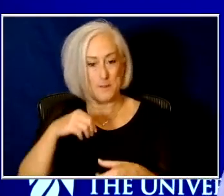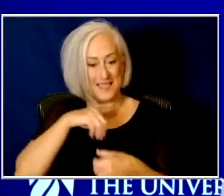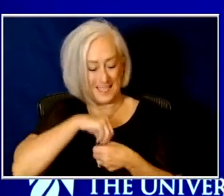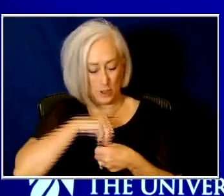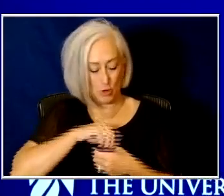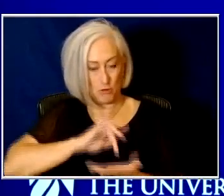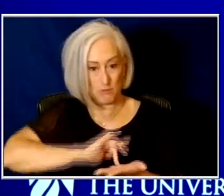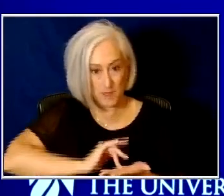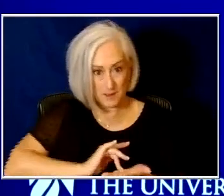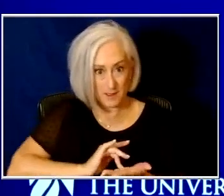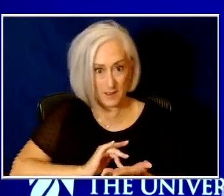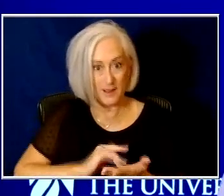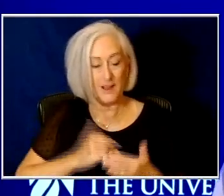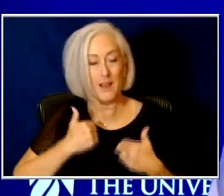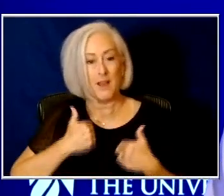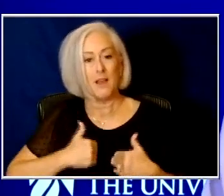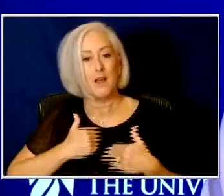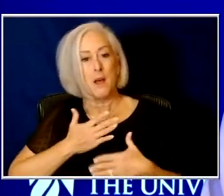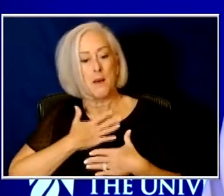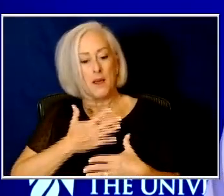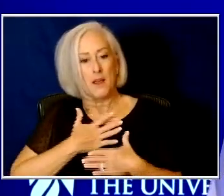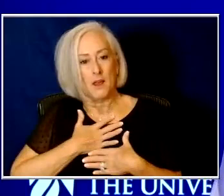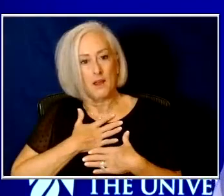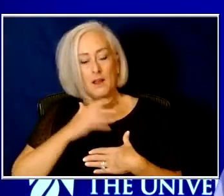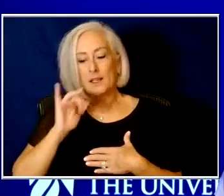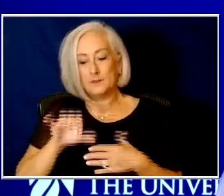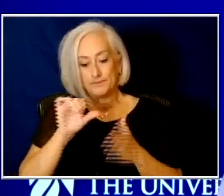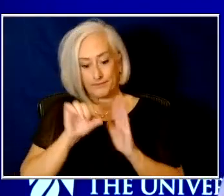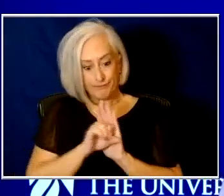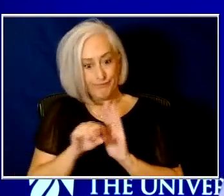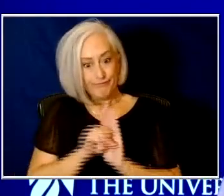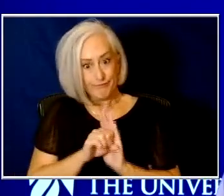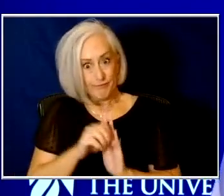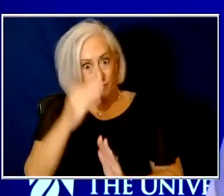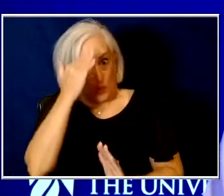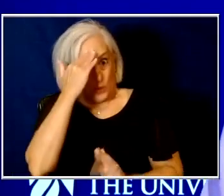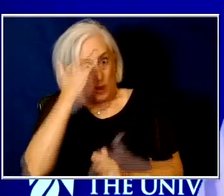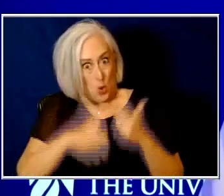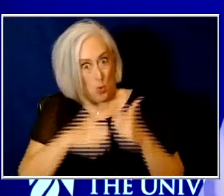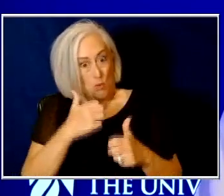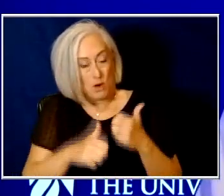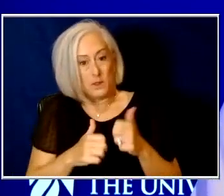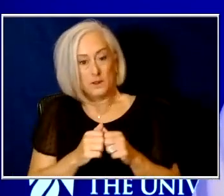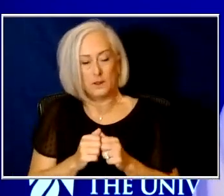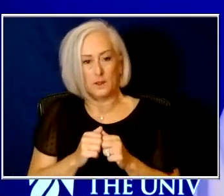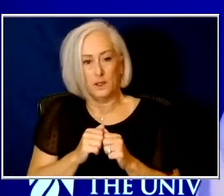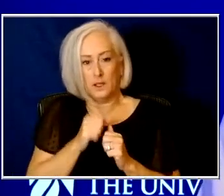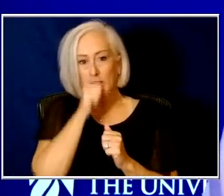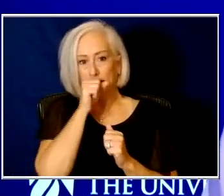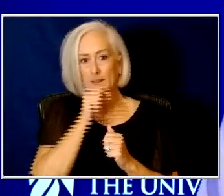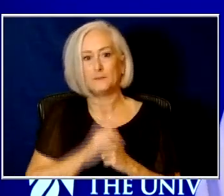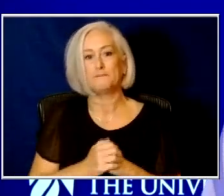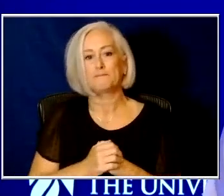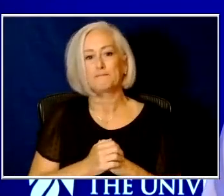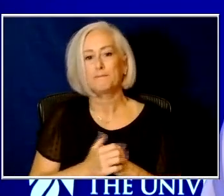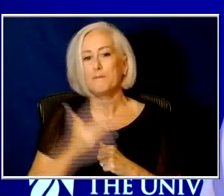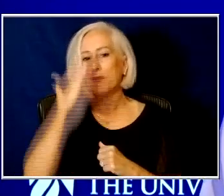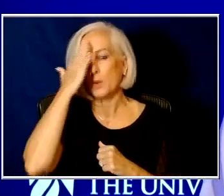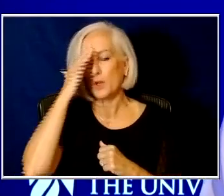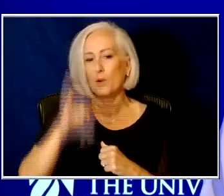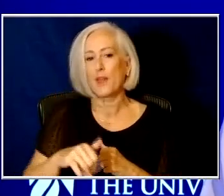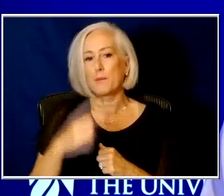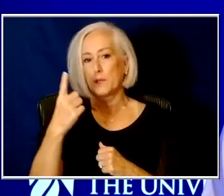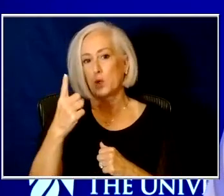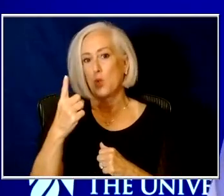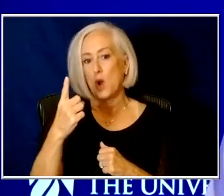persistent symptoms. And we know it's a big issue. We know it is probably going to be another one of those comorbid conditions like heart